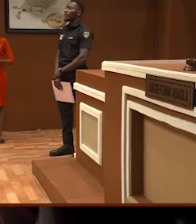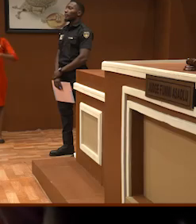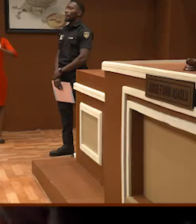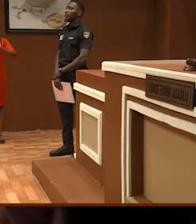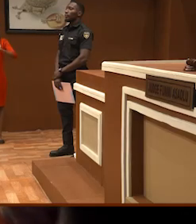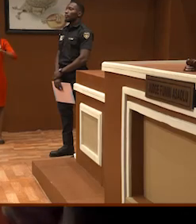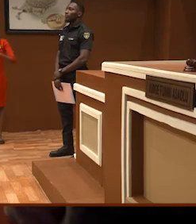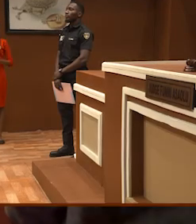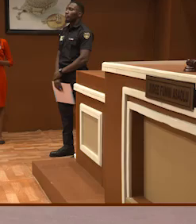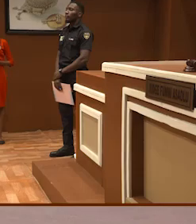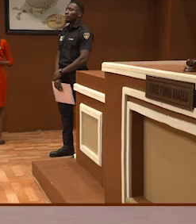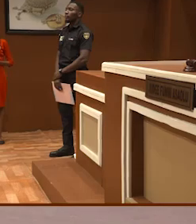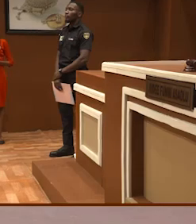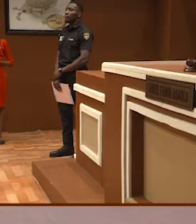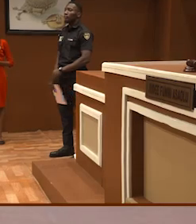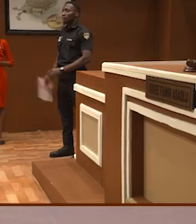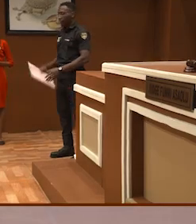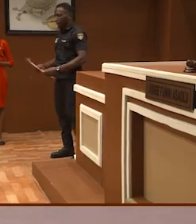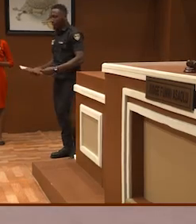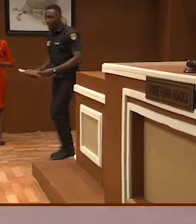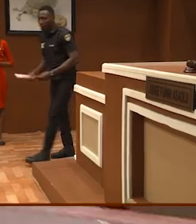Please be seated.